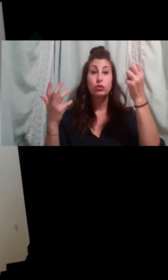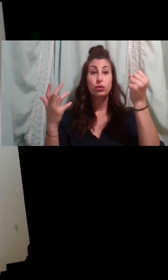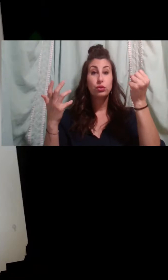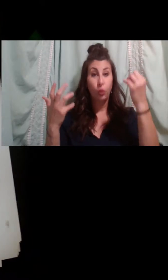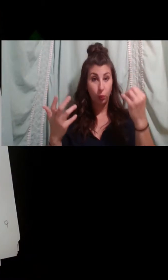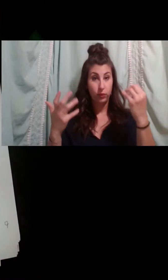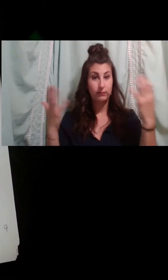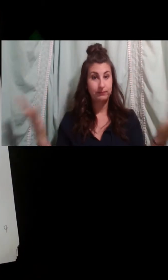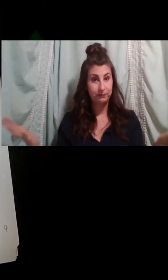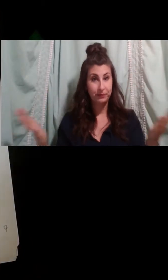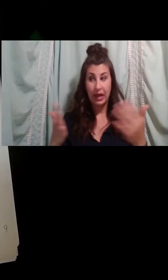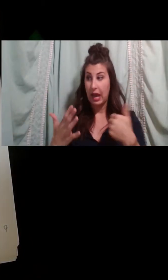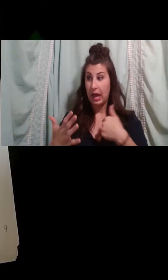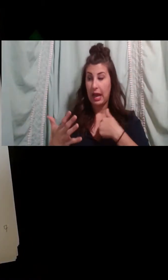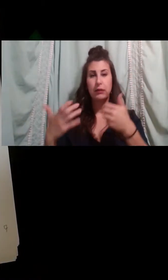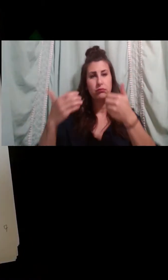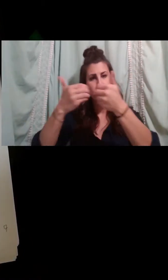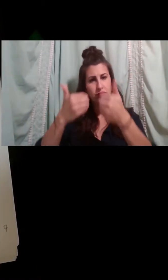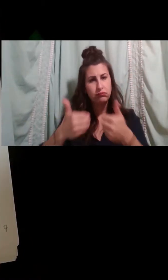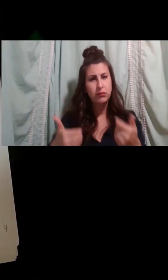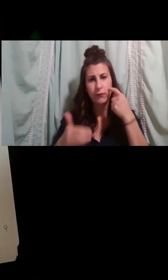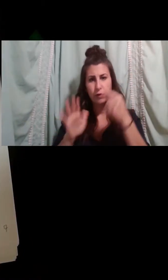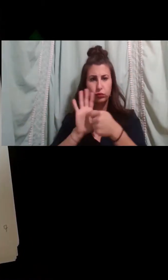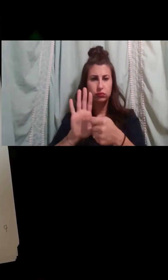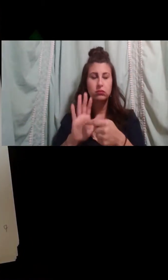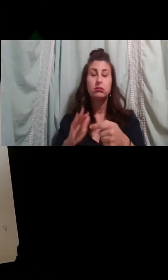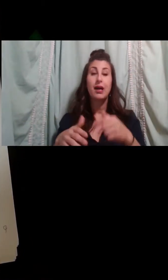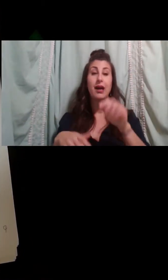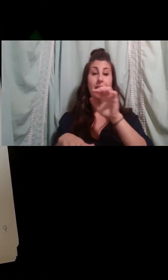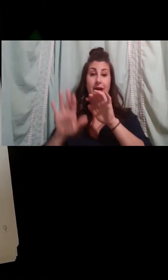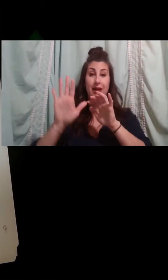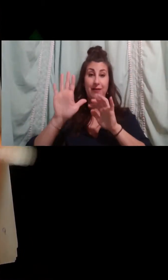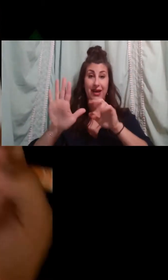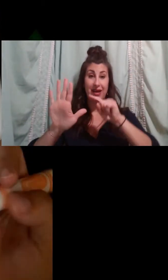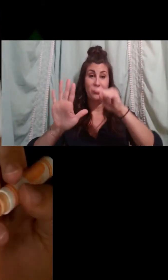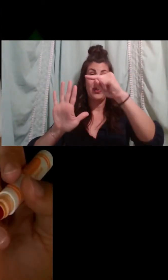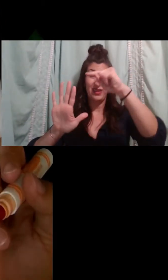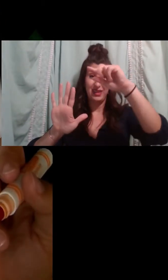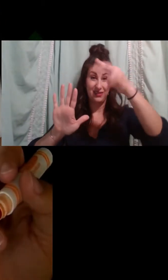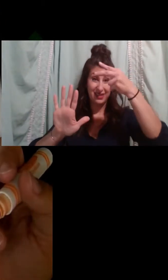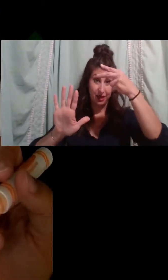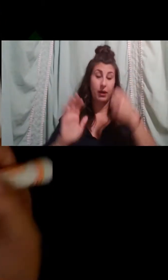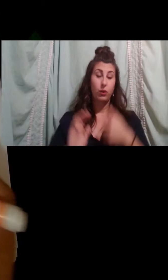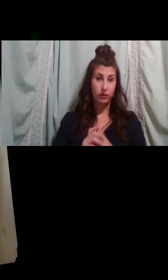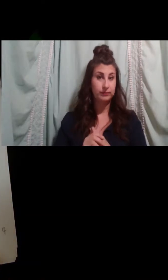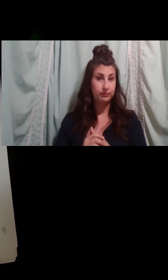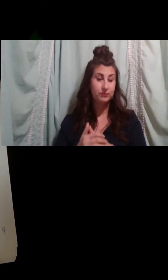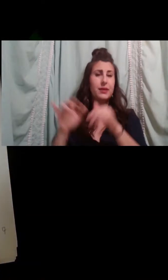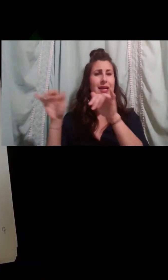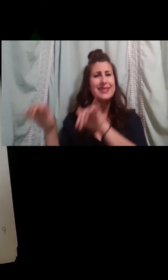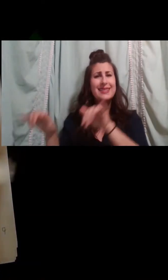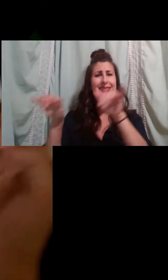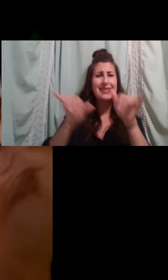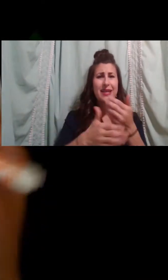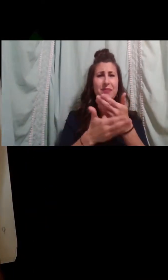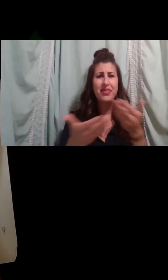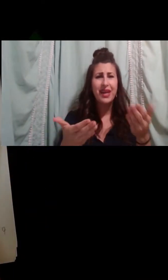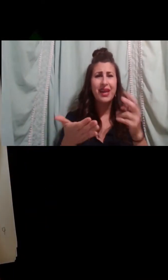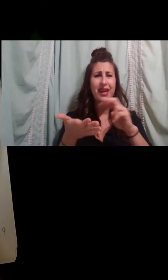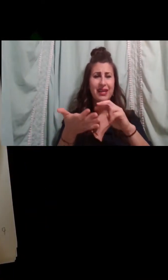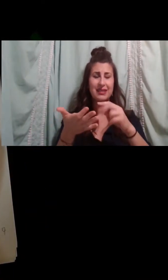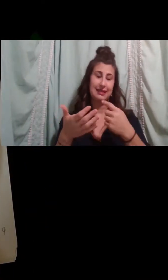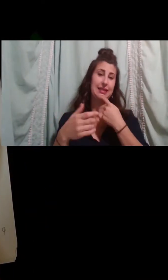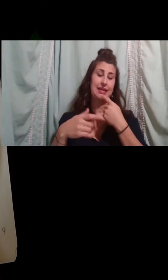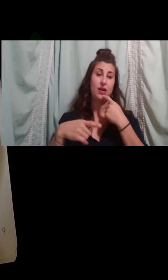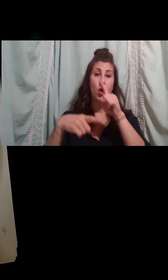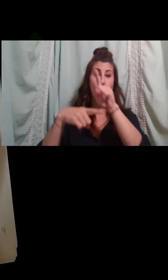So I'm going to break this down into steps. So I have 5 to the negative 2nd power. Okay, that's the same thing as